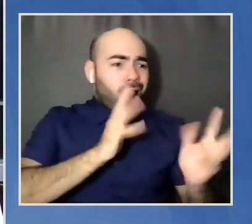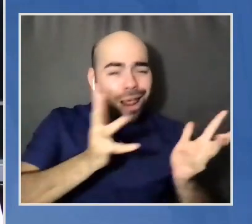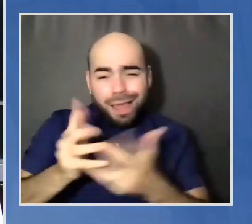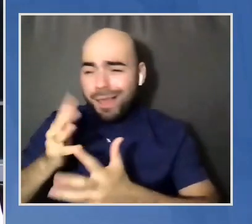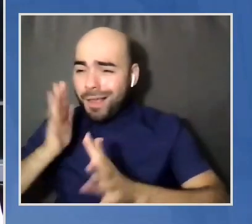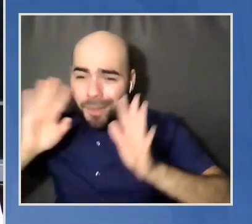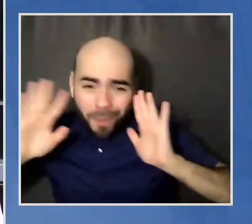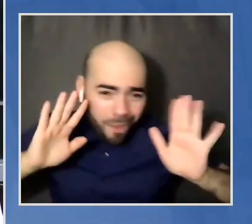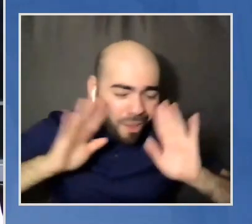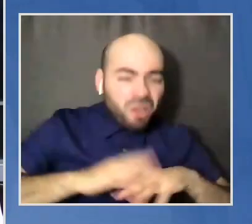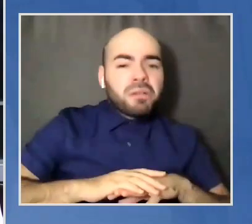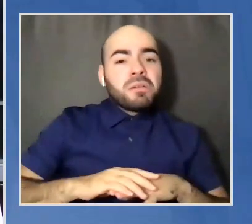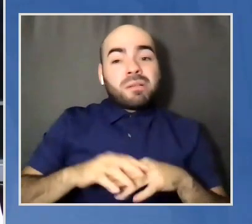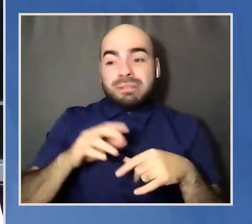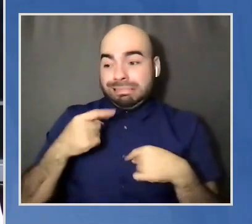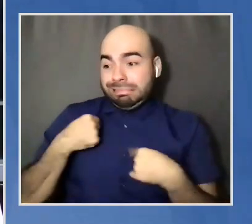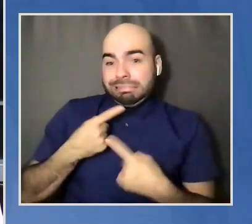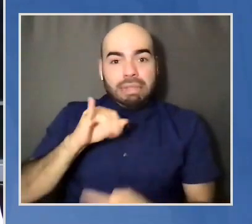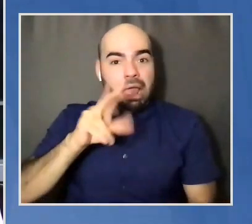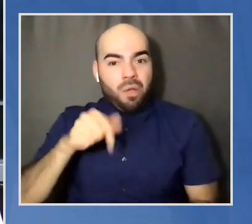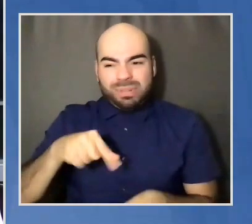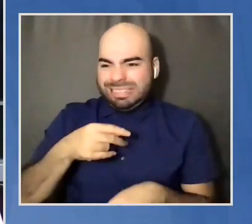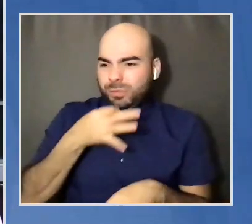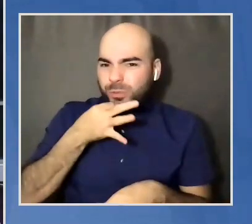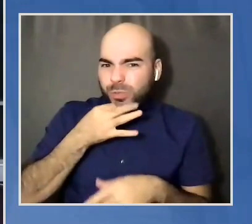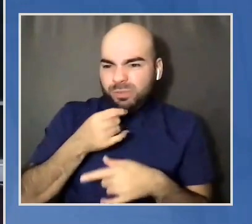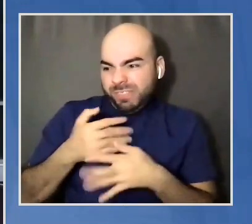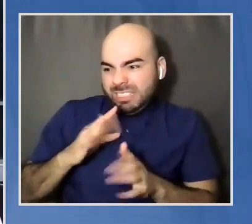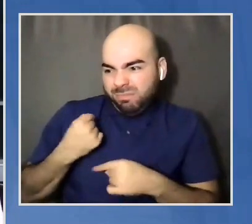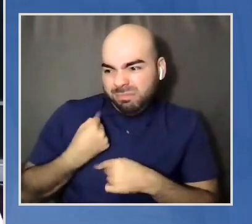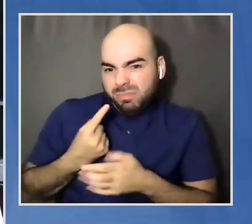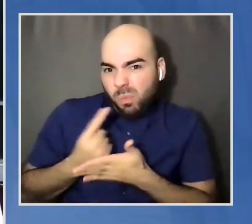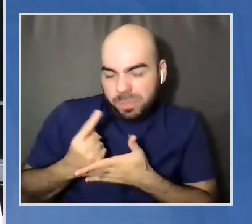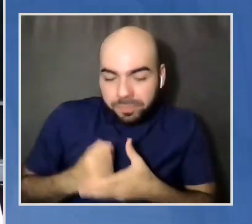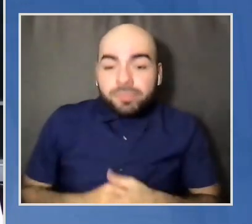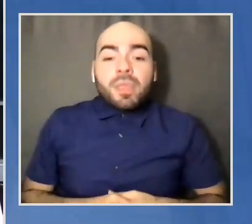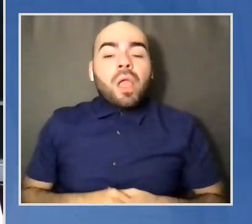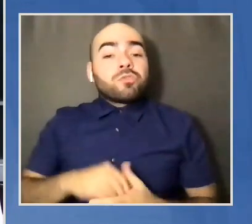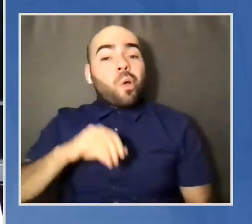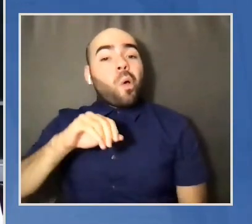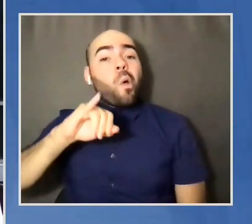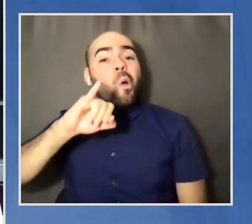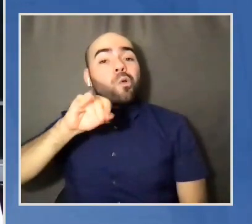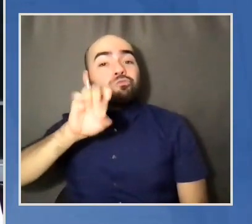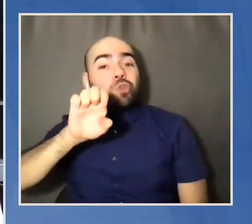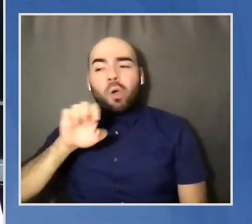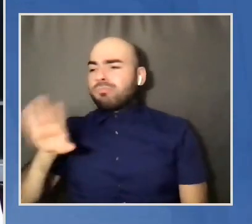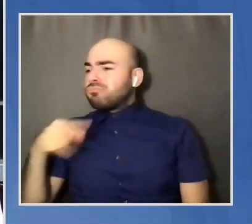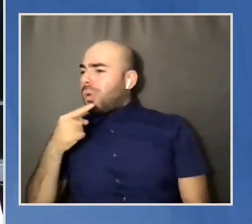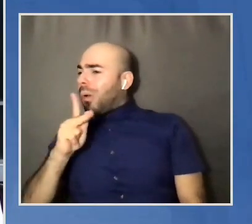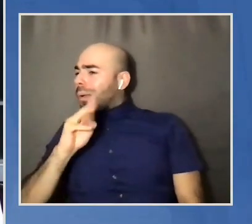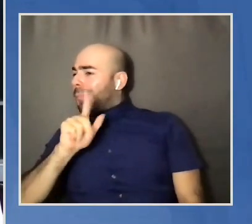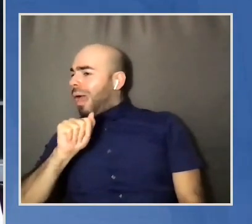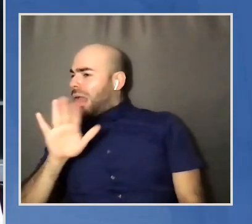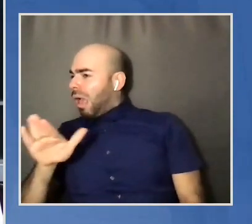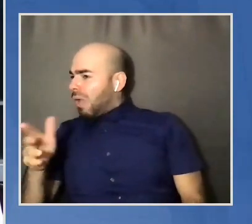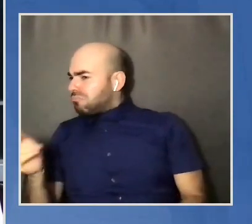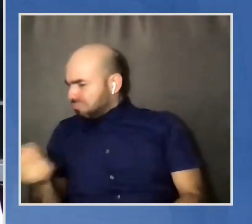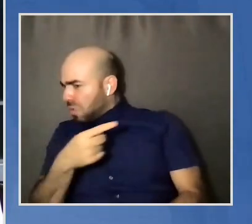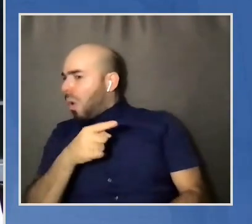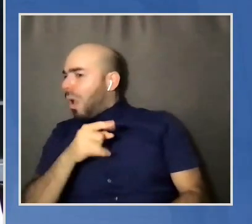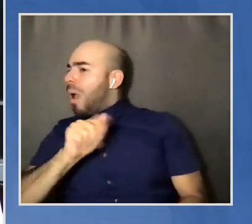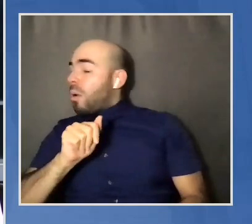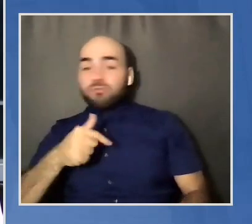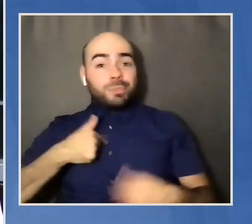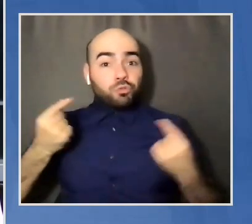weeks. And I know when Joe asked Kamala to join him on this ticket, I knew I would have a chance to come back here in person and see you all